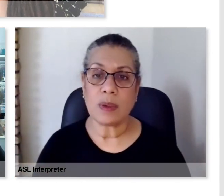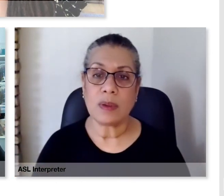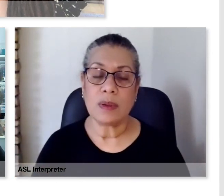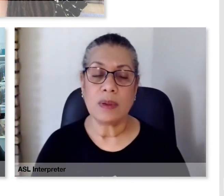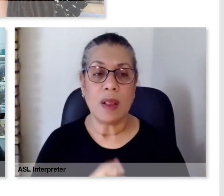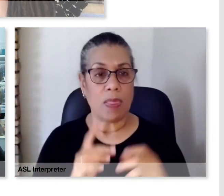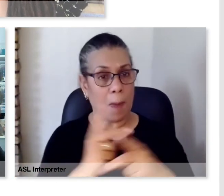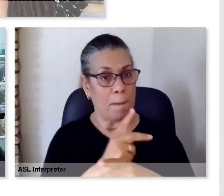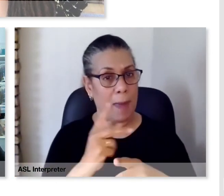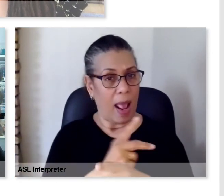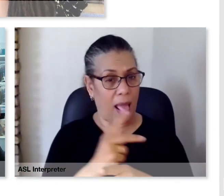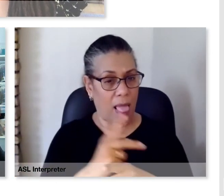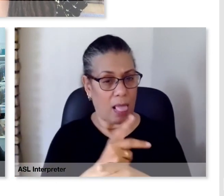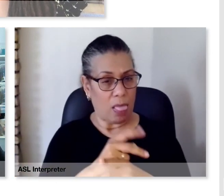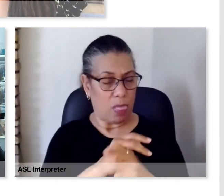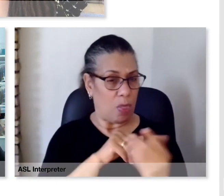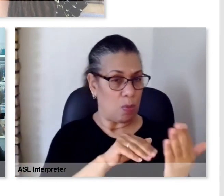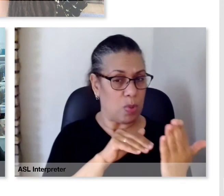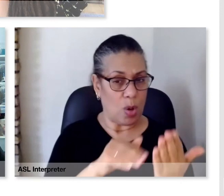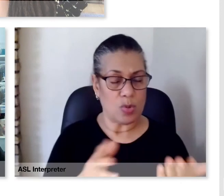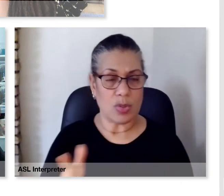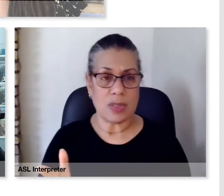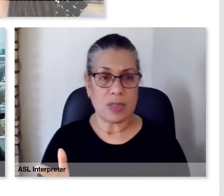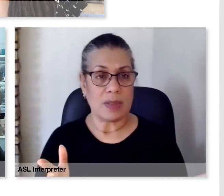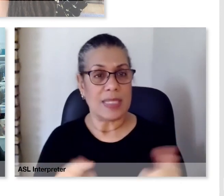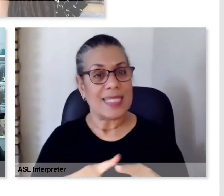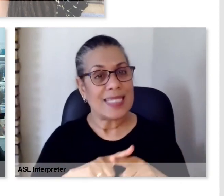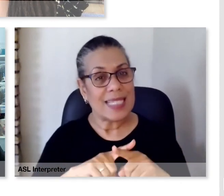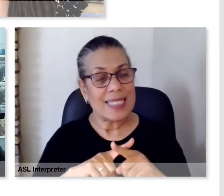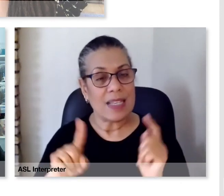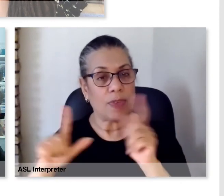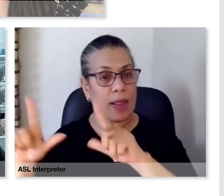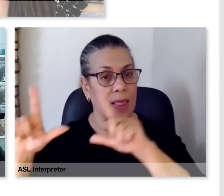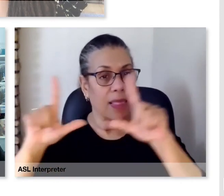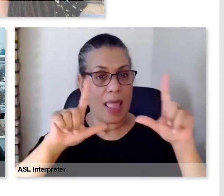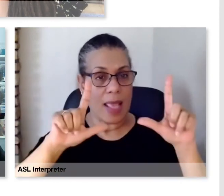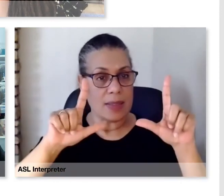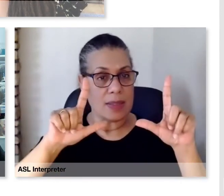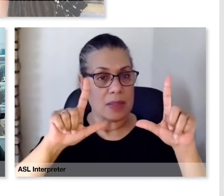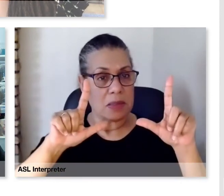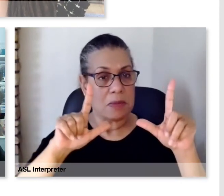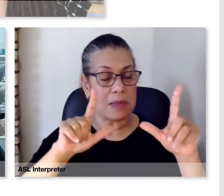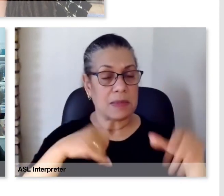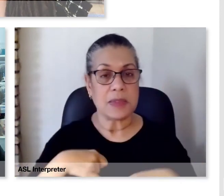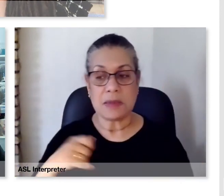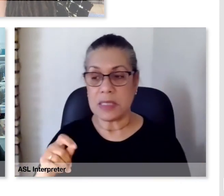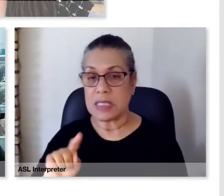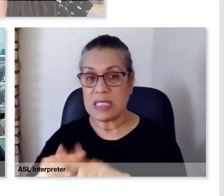mathematical, it's just different lenses that again can be complementary in addressing